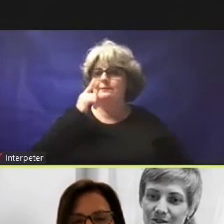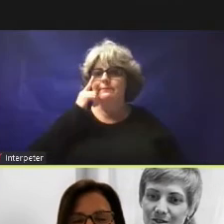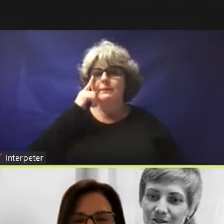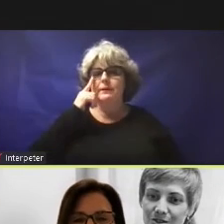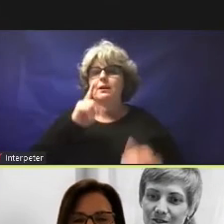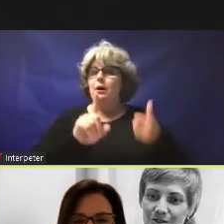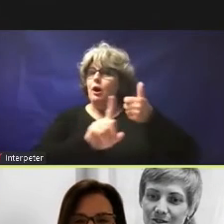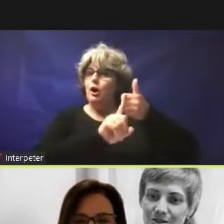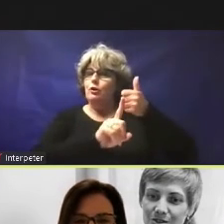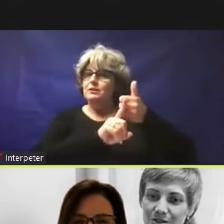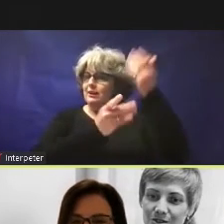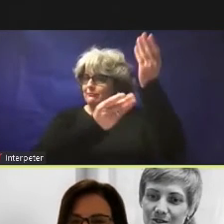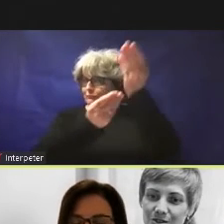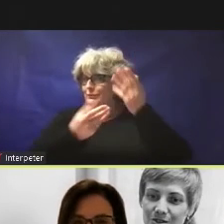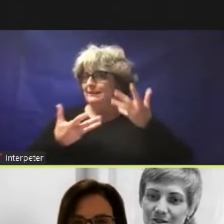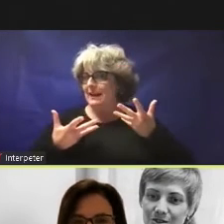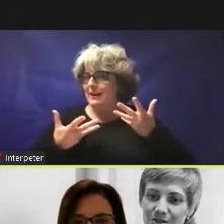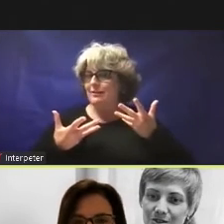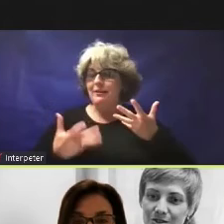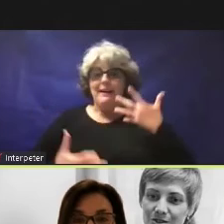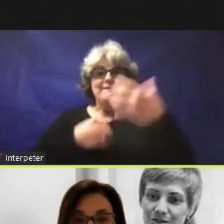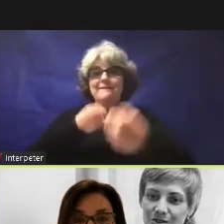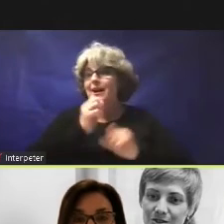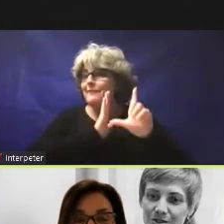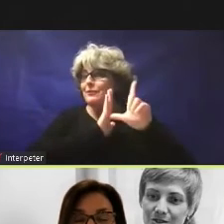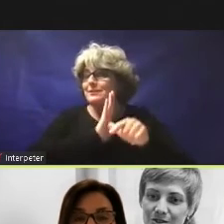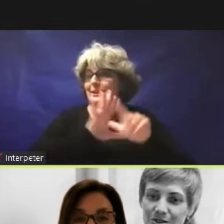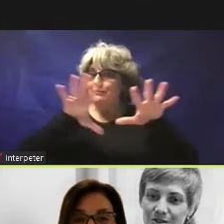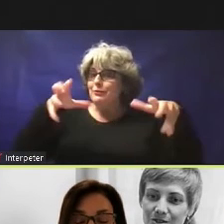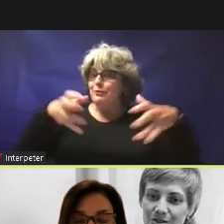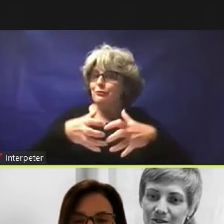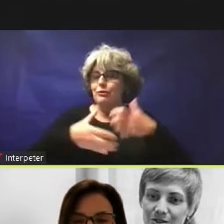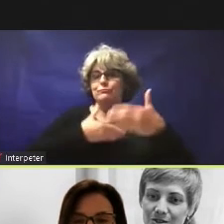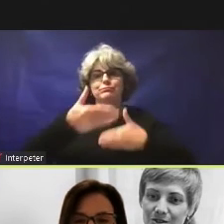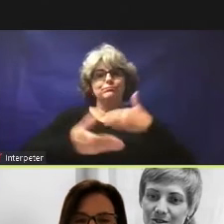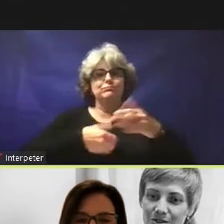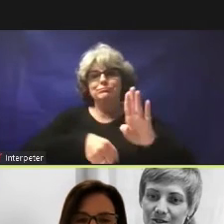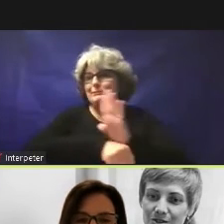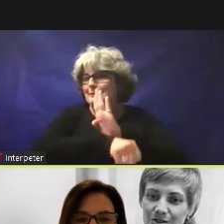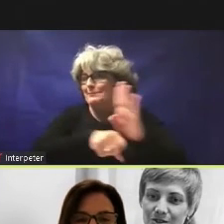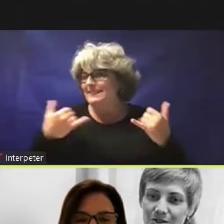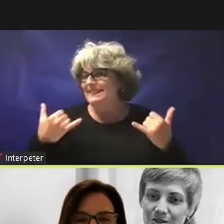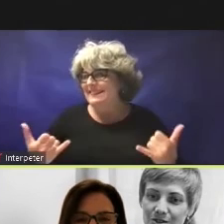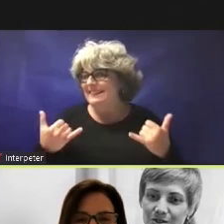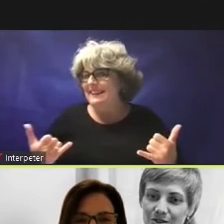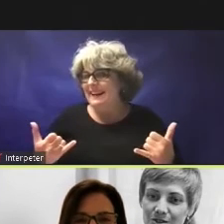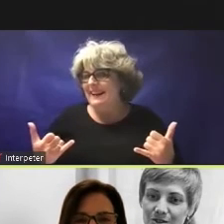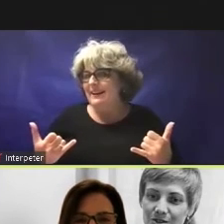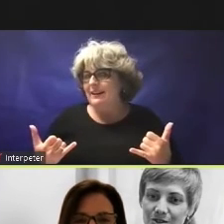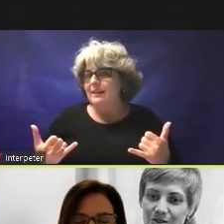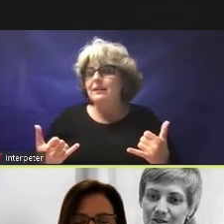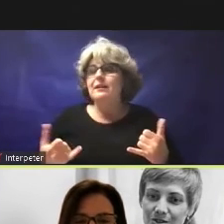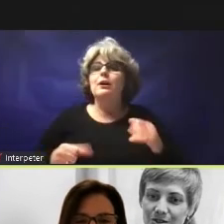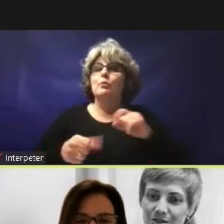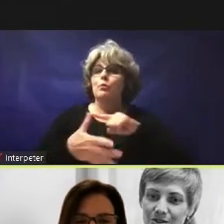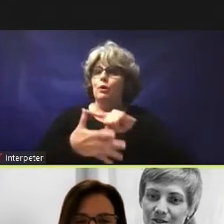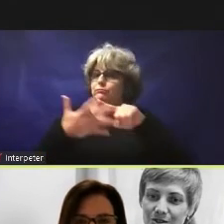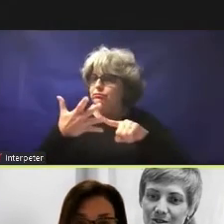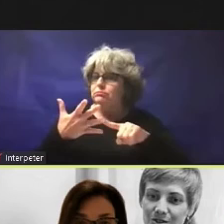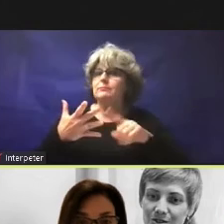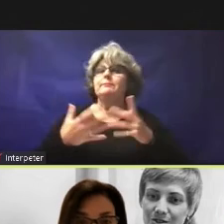Barbara herself will tell you, just 5 years later, the group is very busy and now works in these key